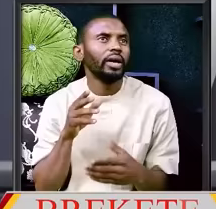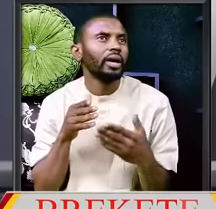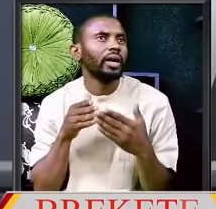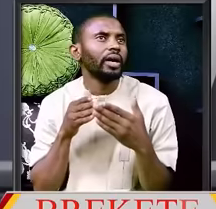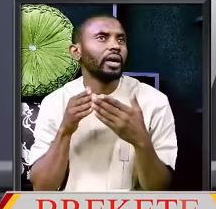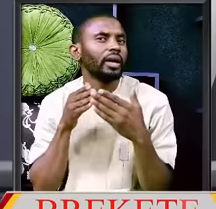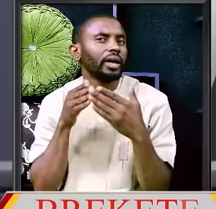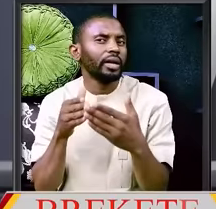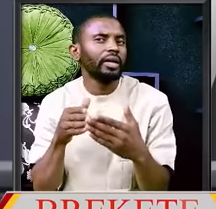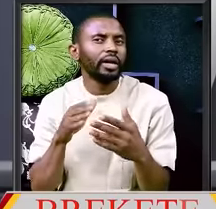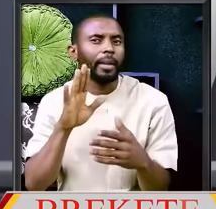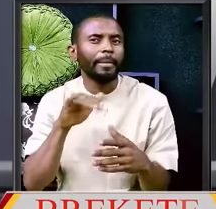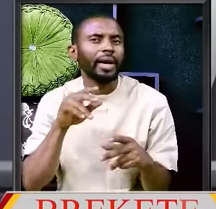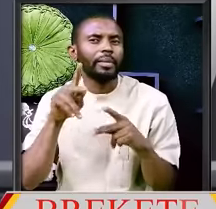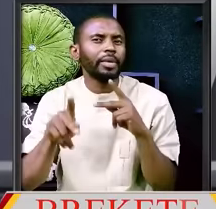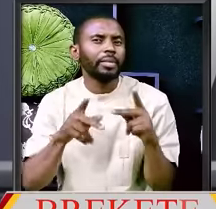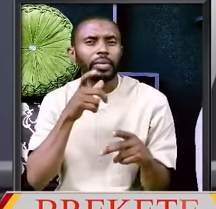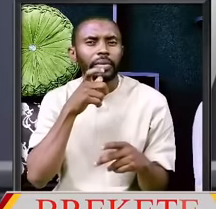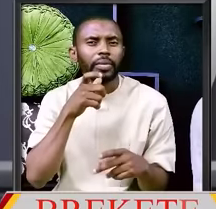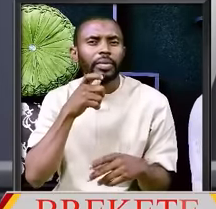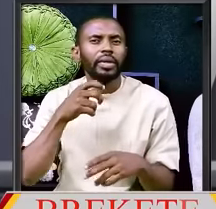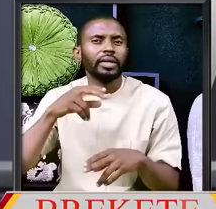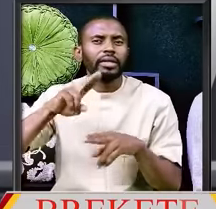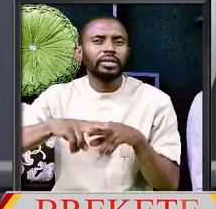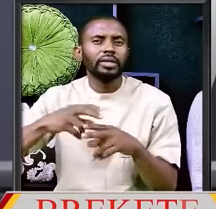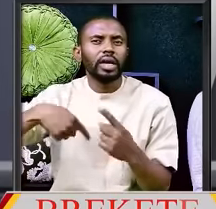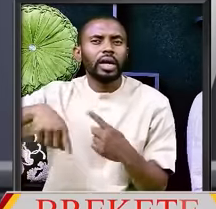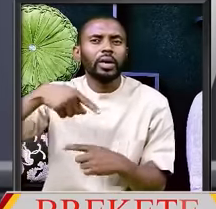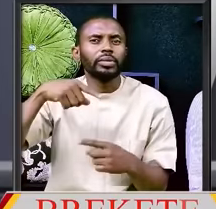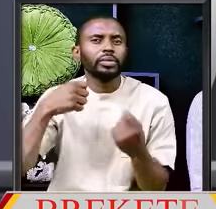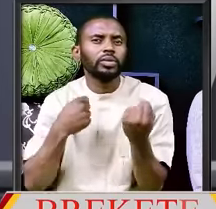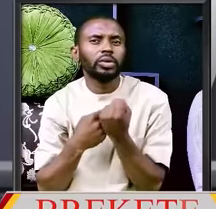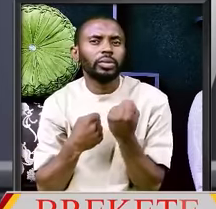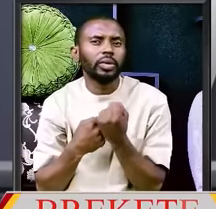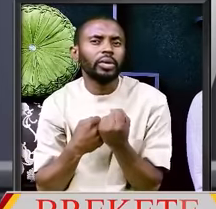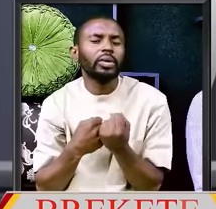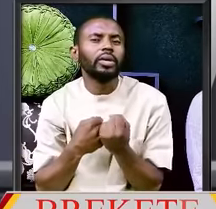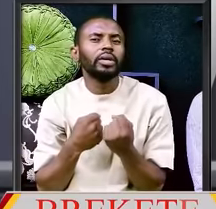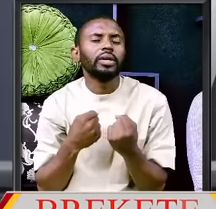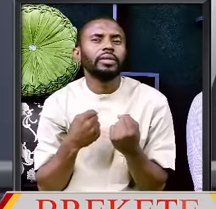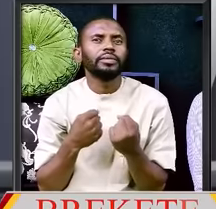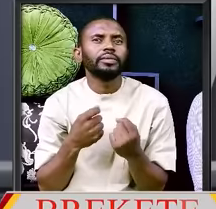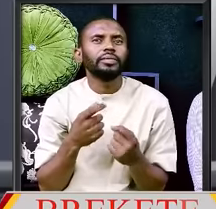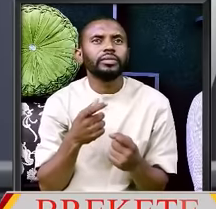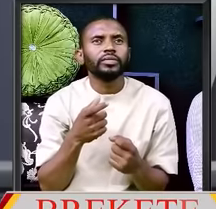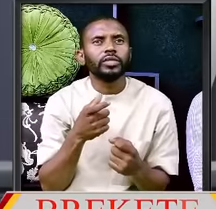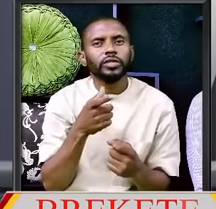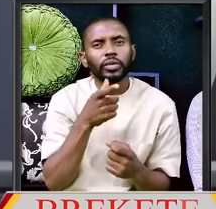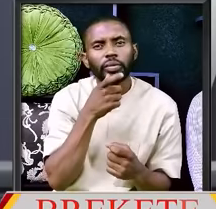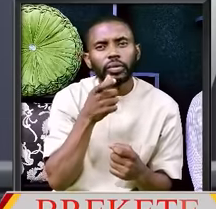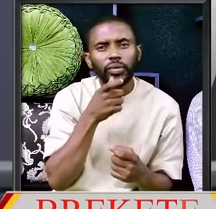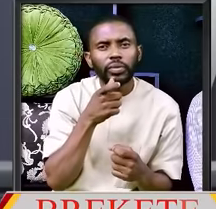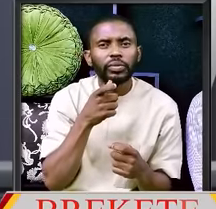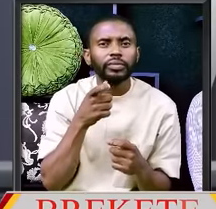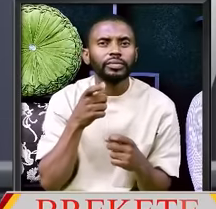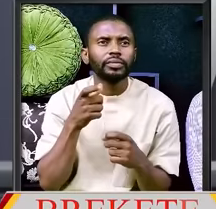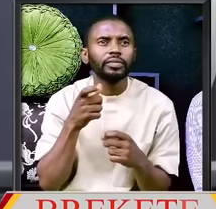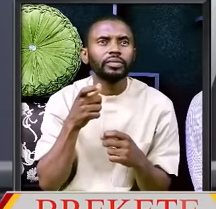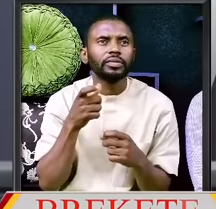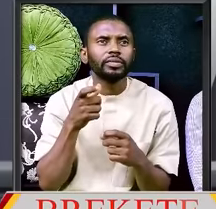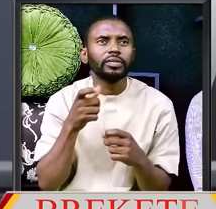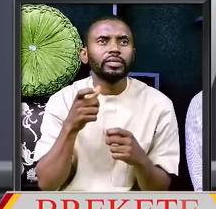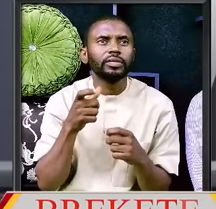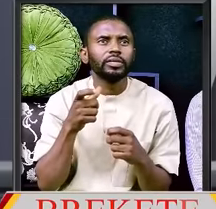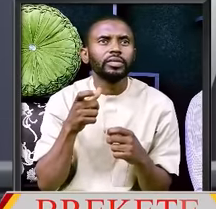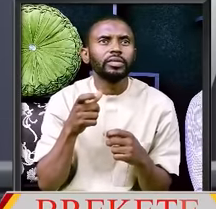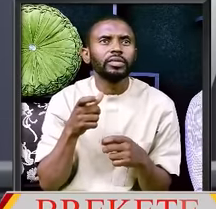are sitting around you who can also recognize the true fighter and the anti-fighters. Mm. Oh,